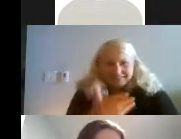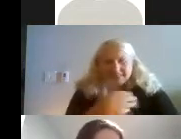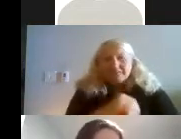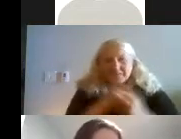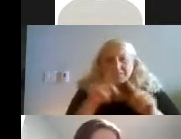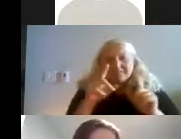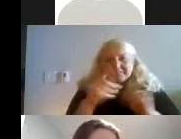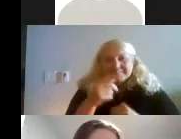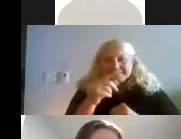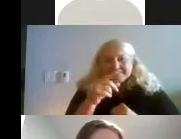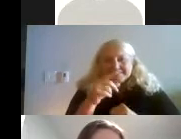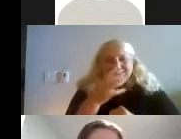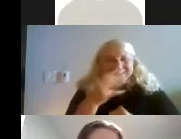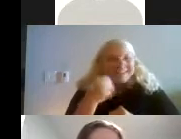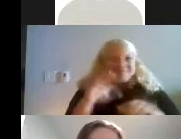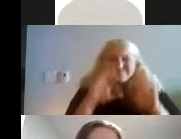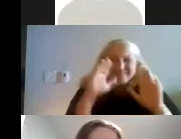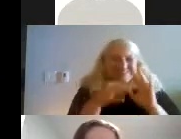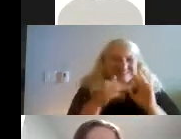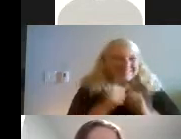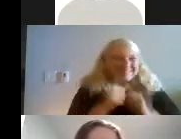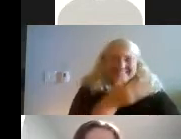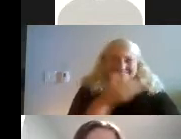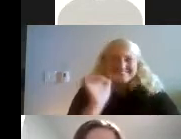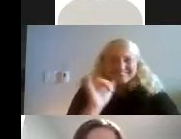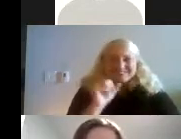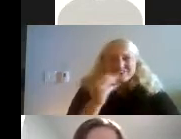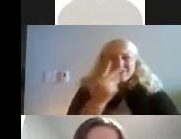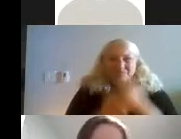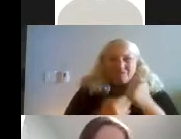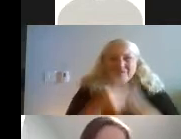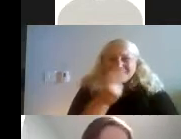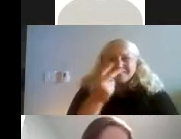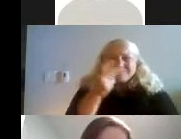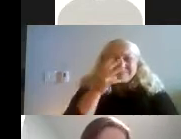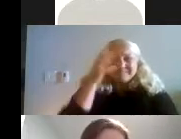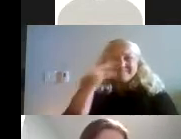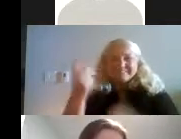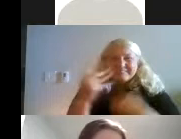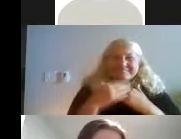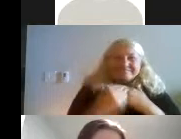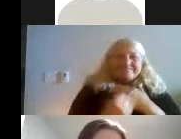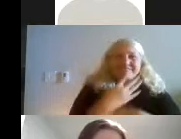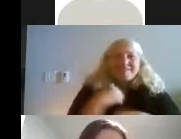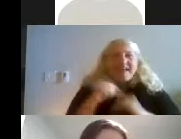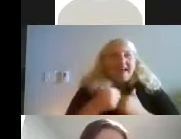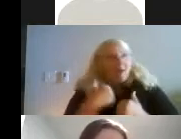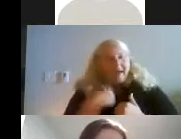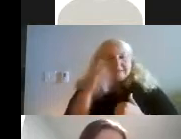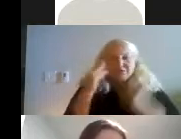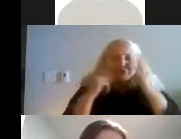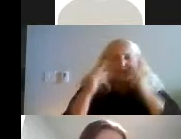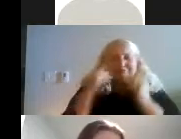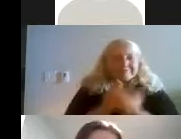I have great relations with him, and so both of them have, you know, informed the ways that I walk in the world. So